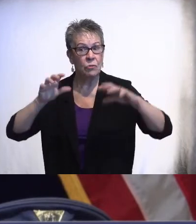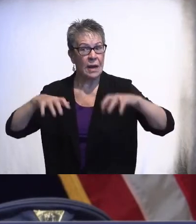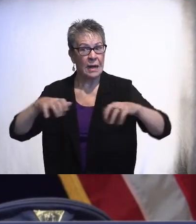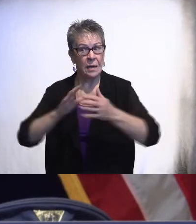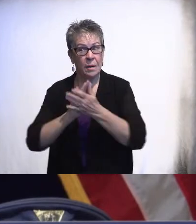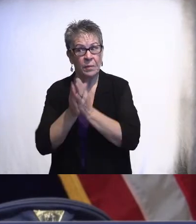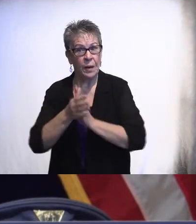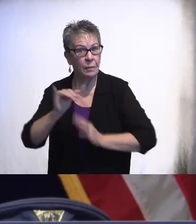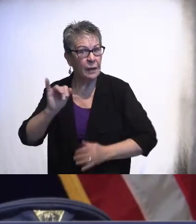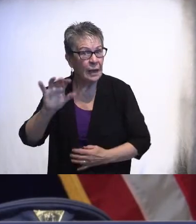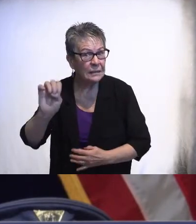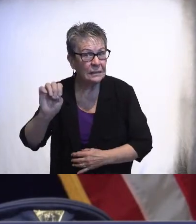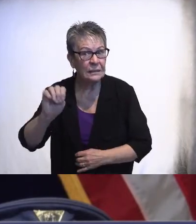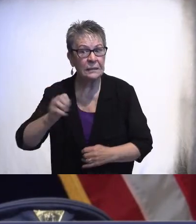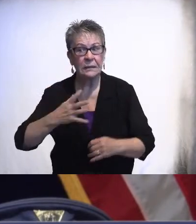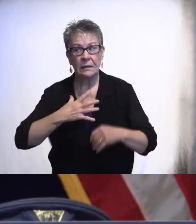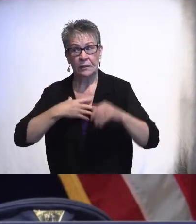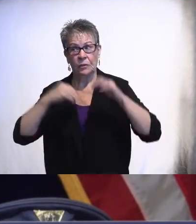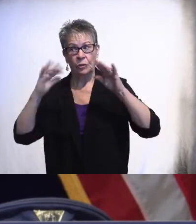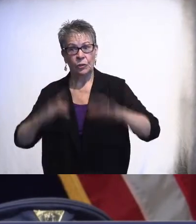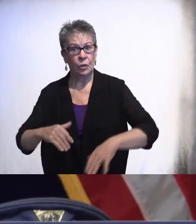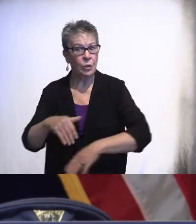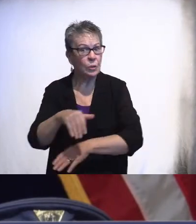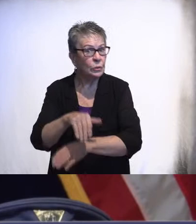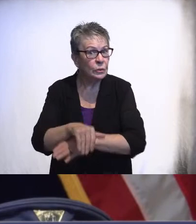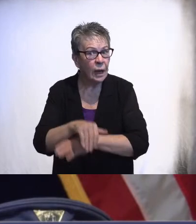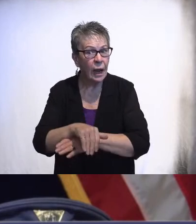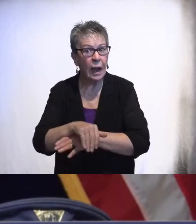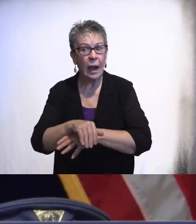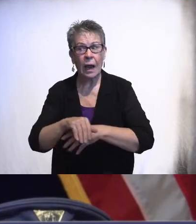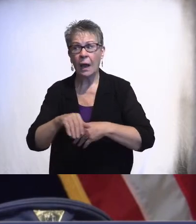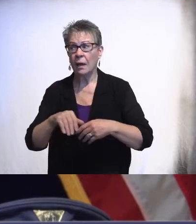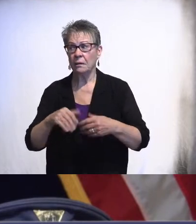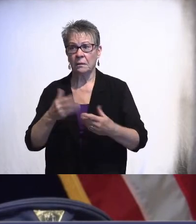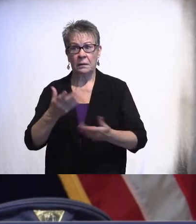for tonight, but DOT is doing a phenomenal job out there.